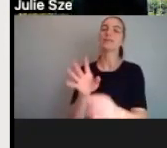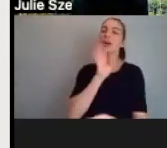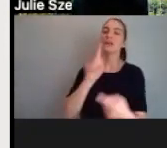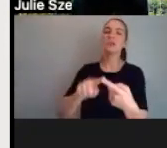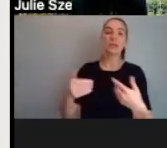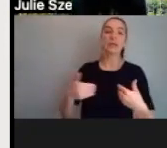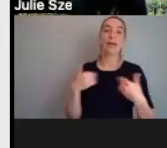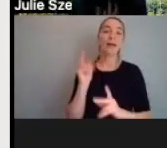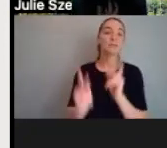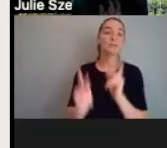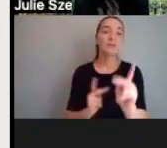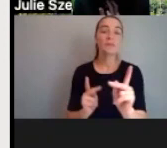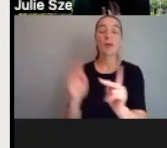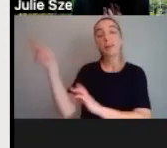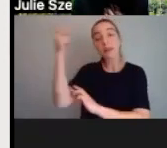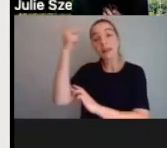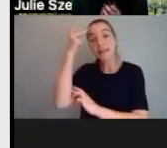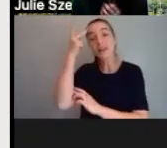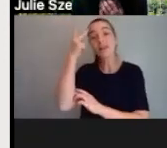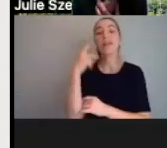political and satirical.